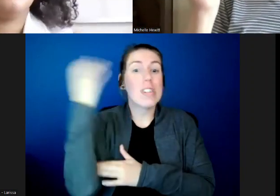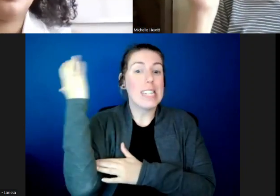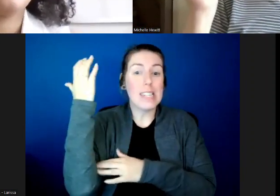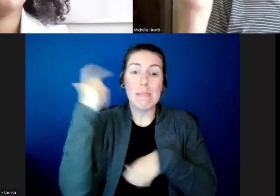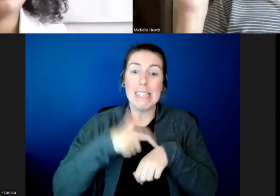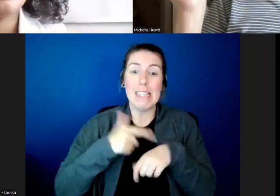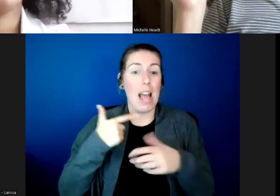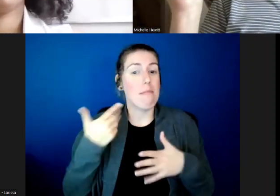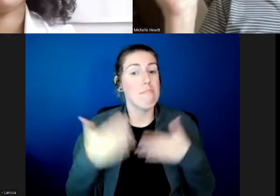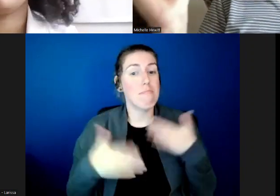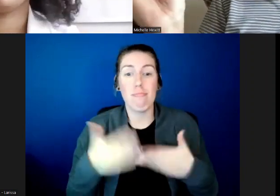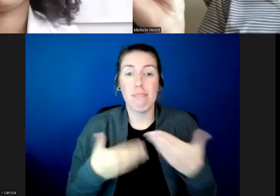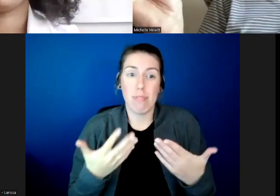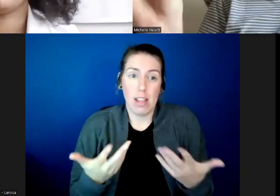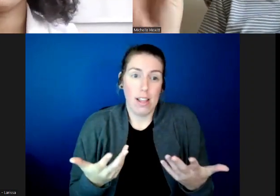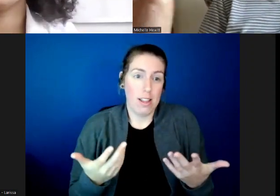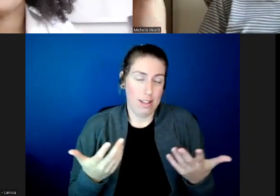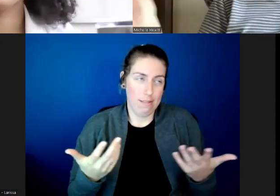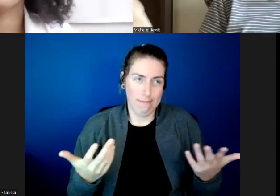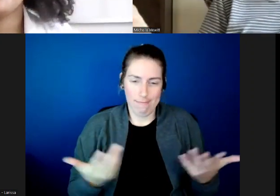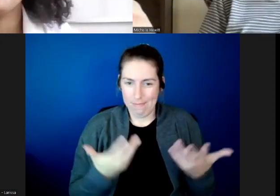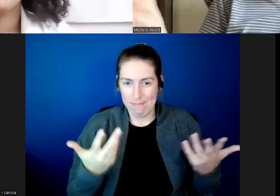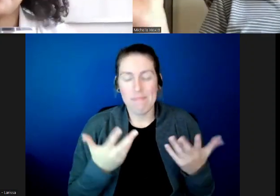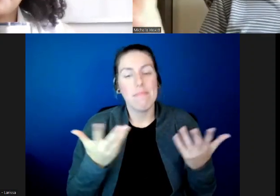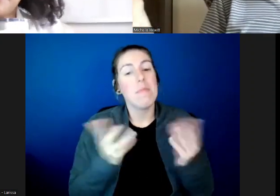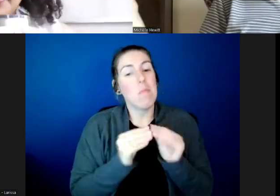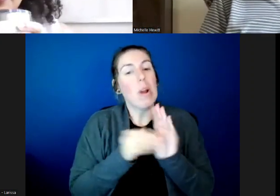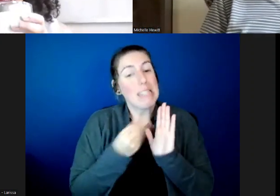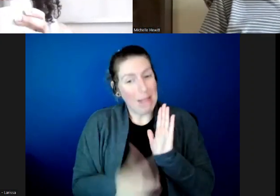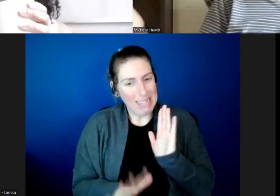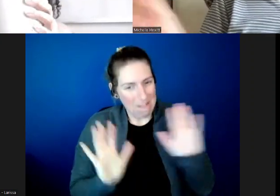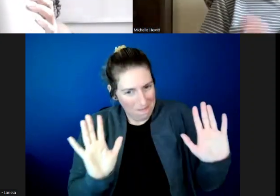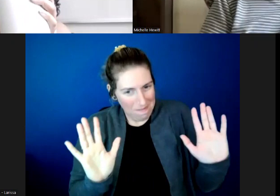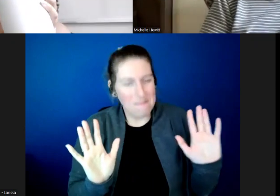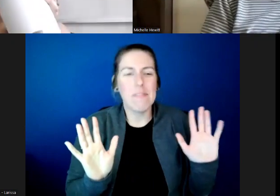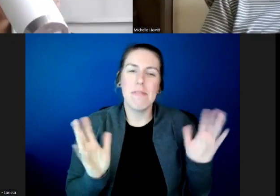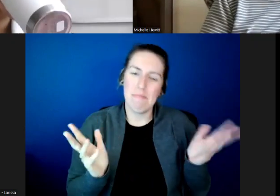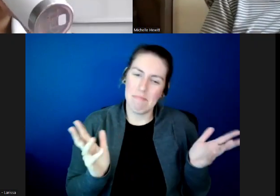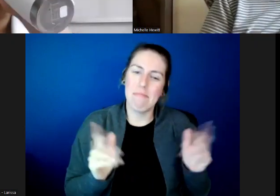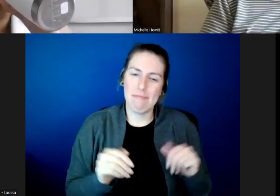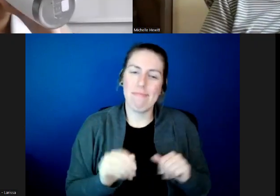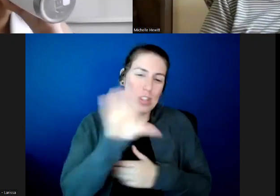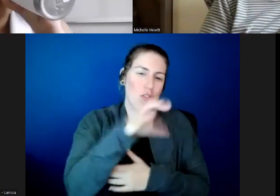which, you know, for whatever is more expensive, right? Let's, you know, because